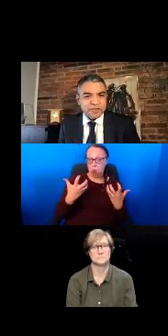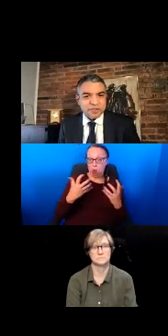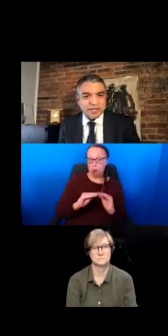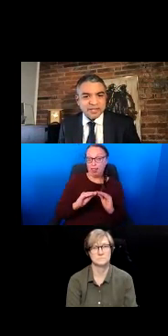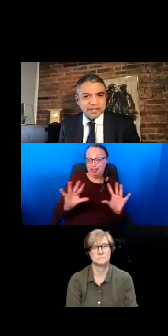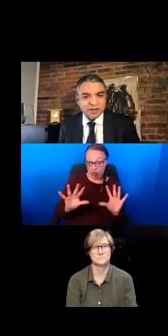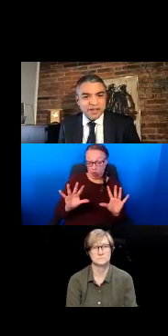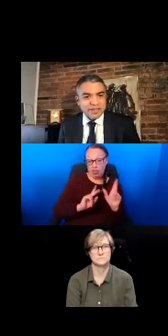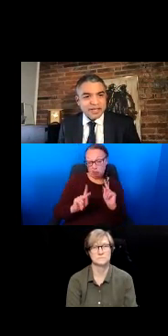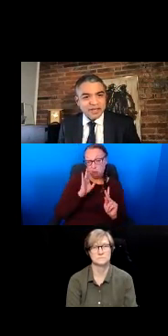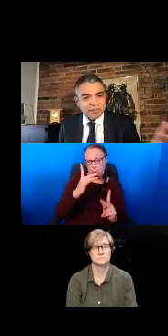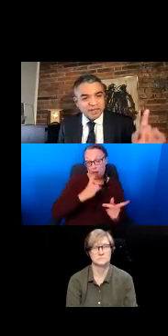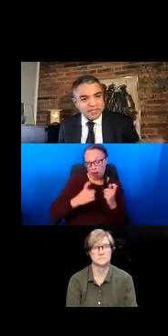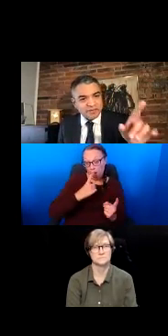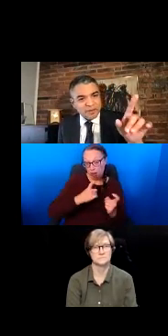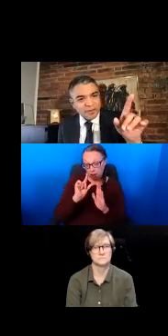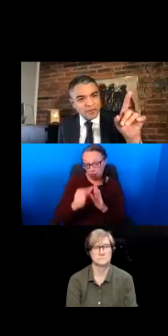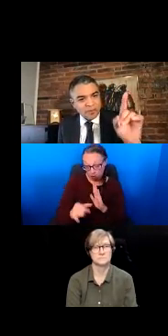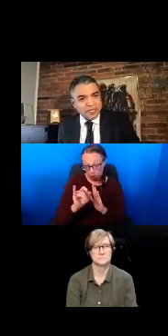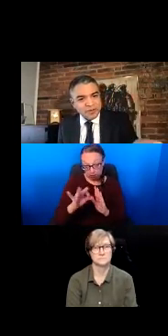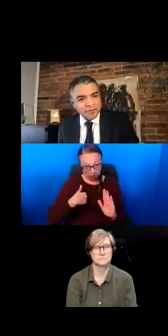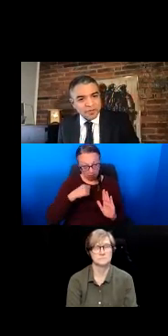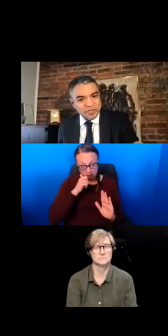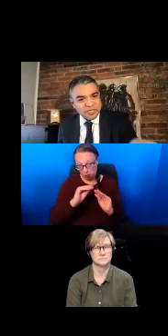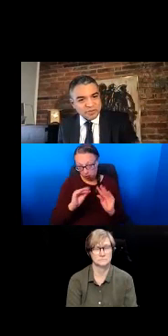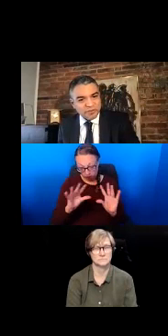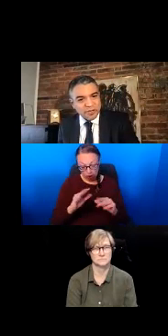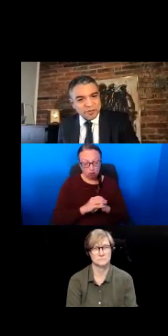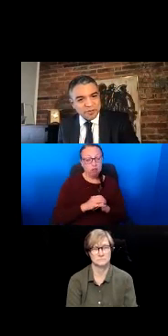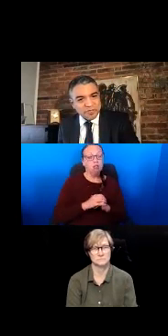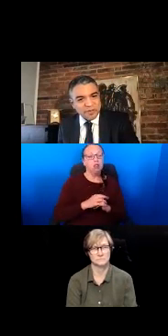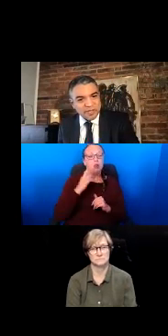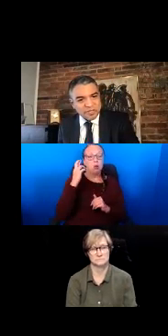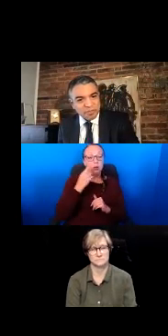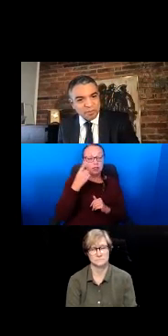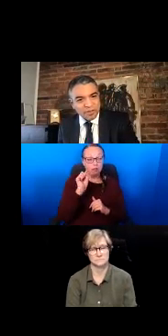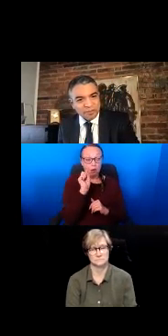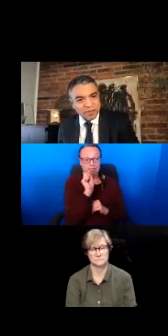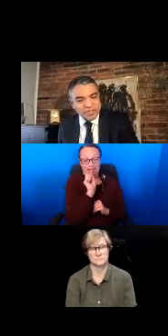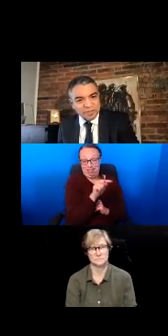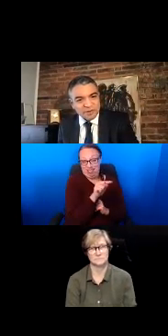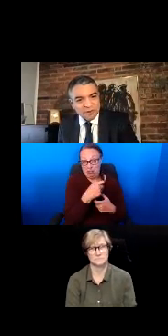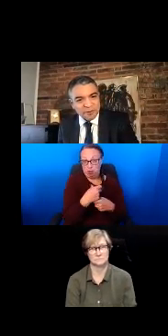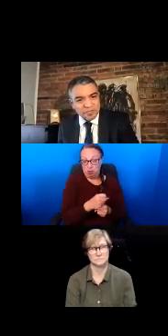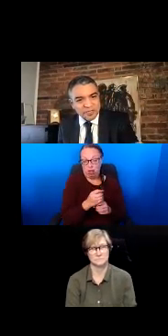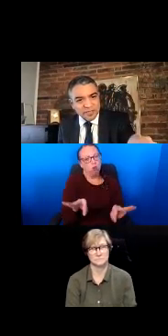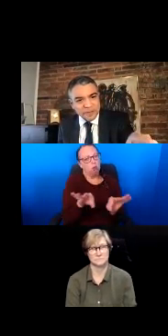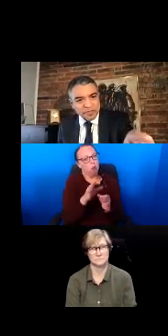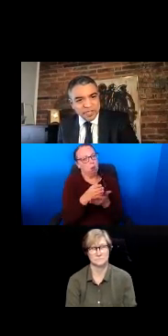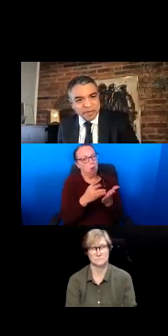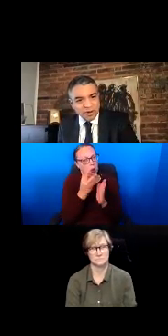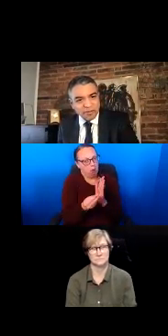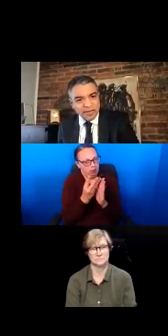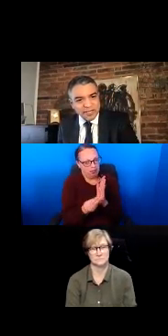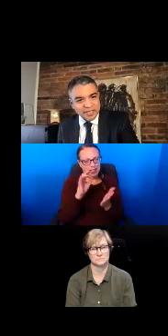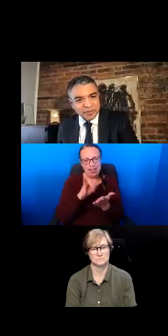a question about it later, that because of the reason for which this figure was originally made, there's an important component that's missing from it, which is the